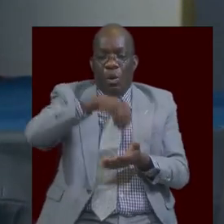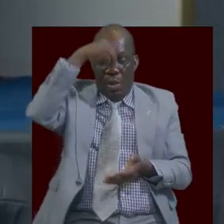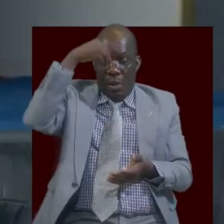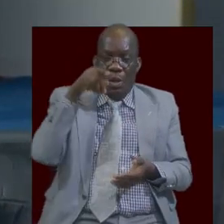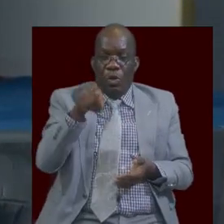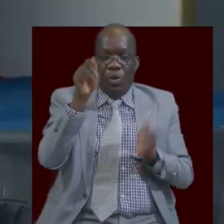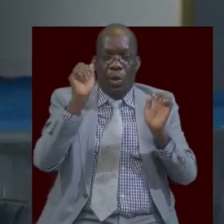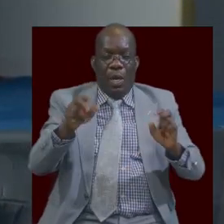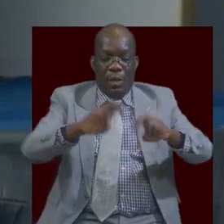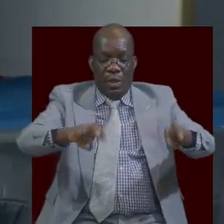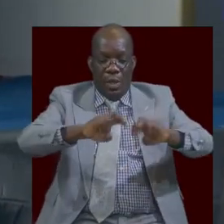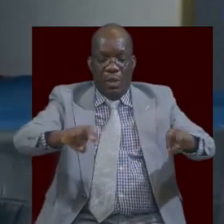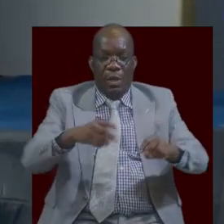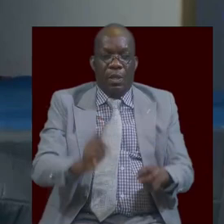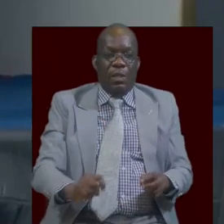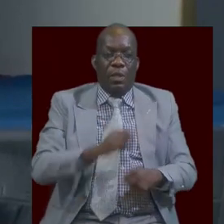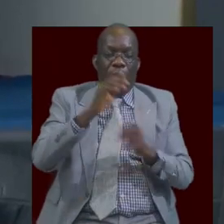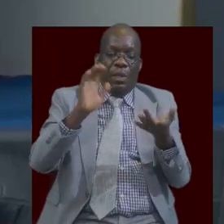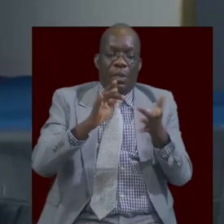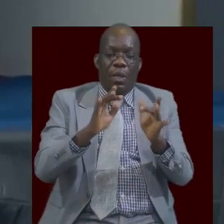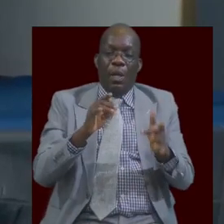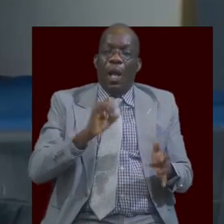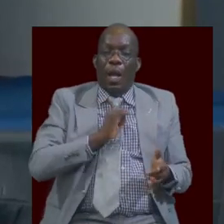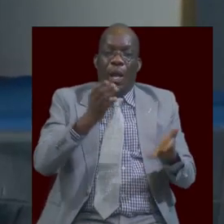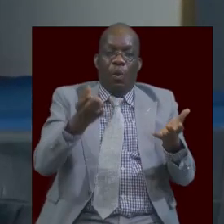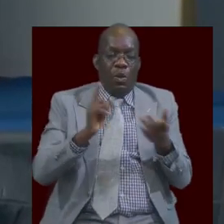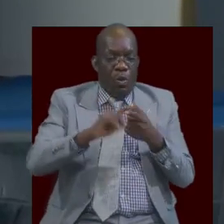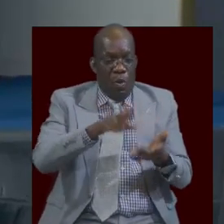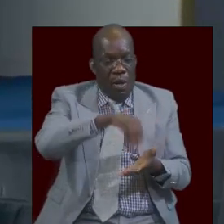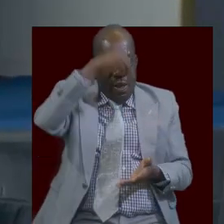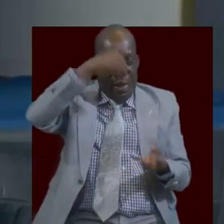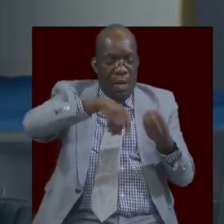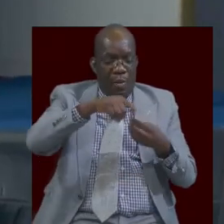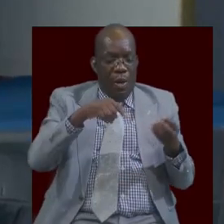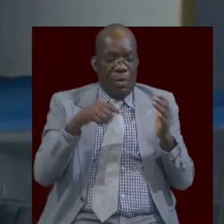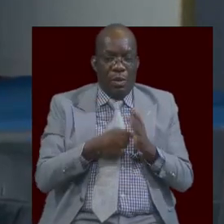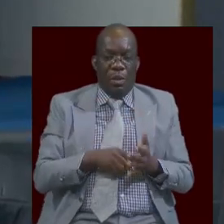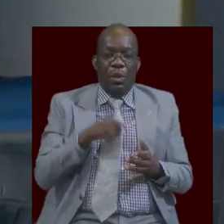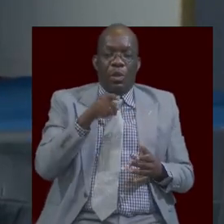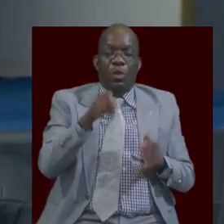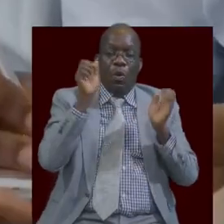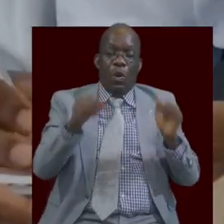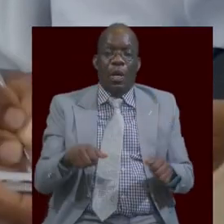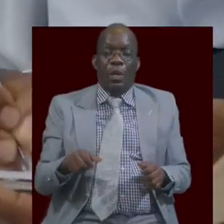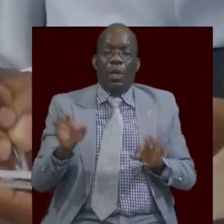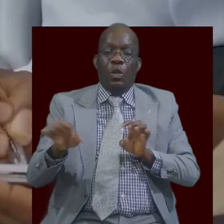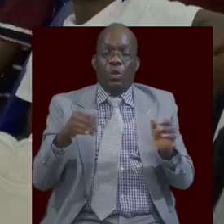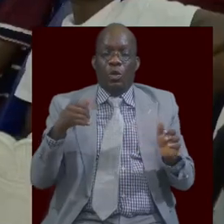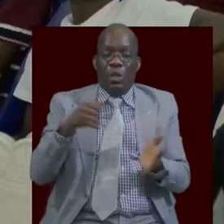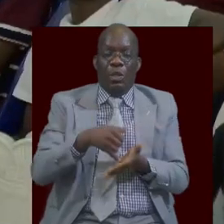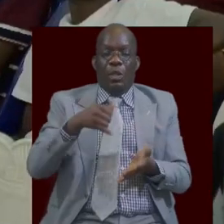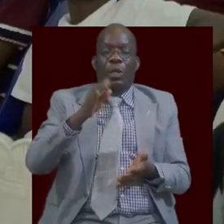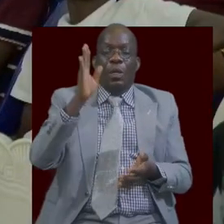search, Google search, how to learn about this. You can have a new degree just by yearning